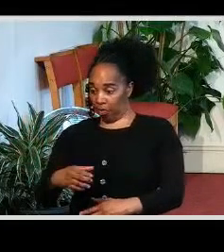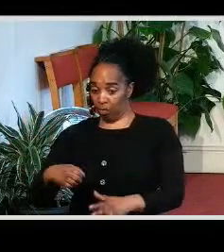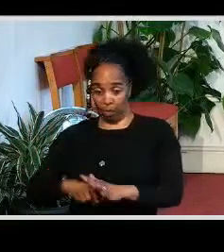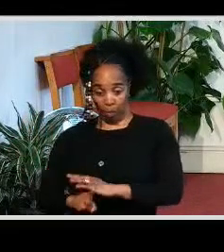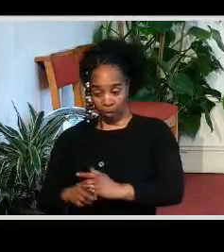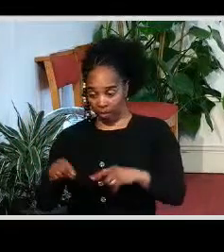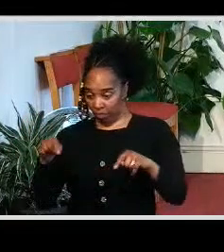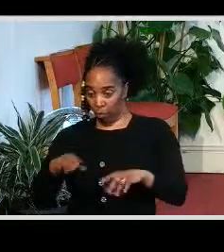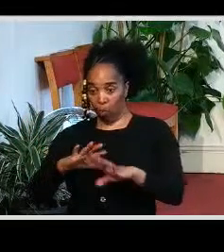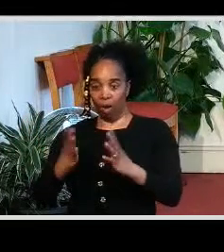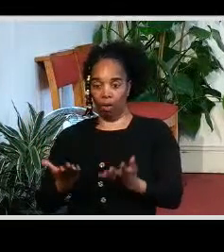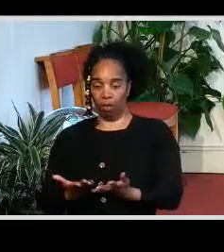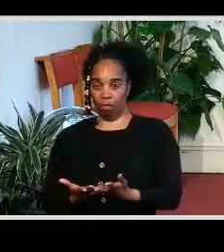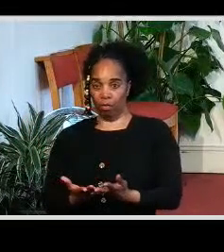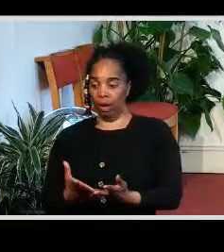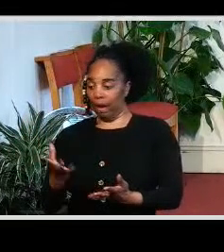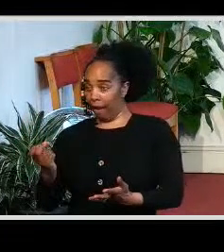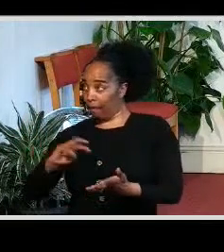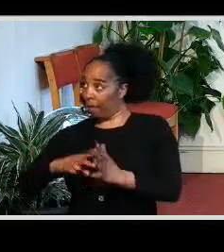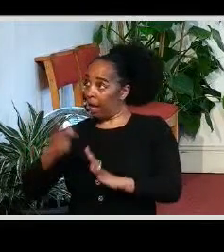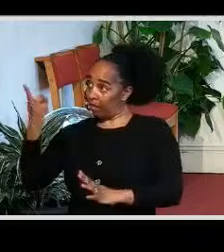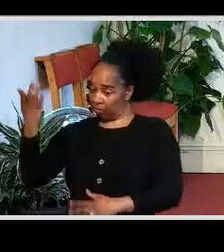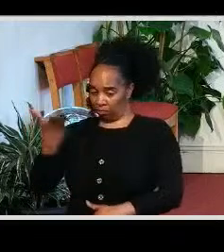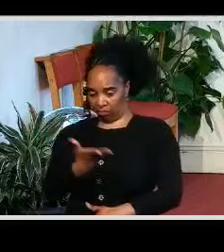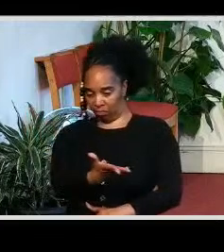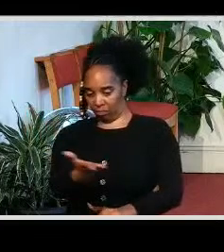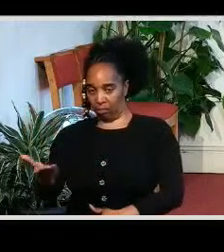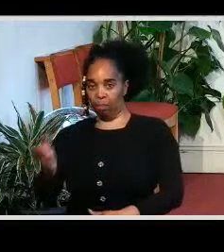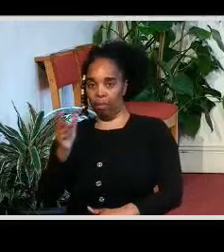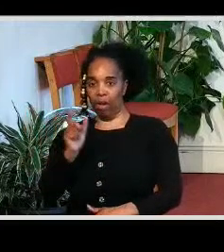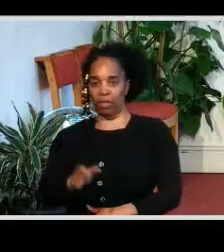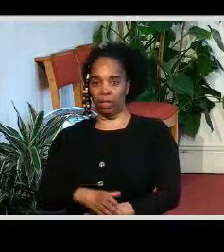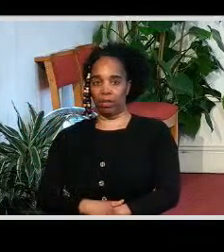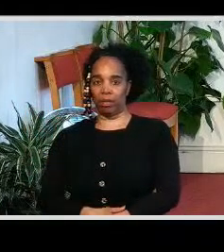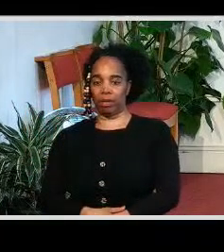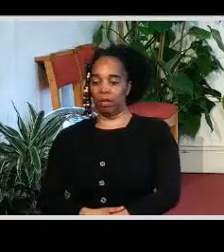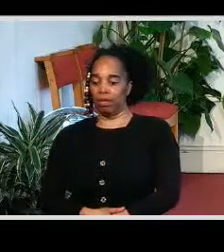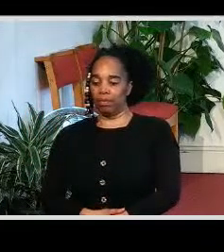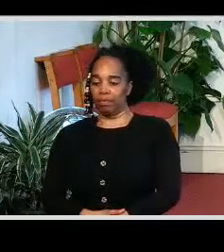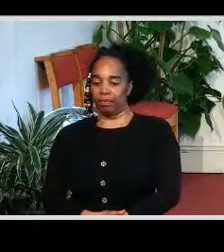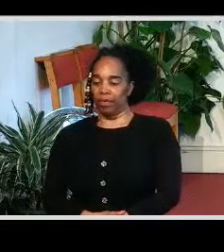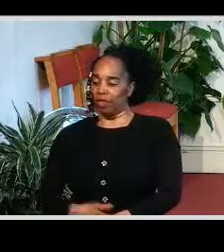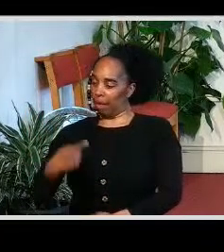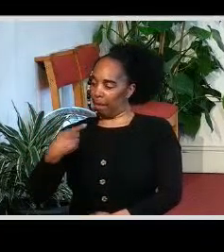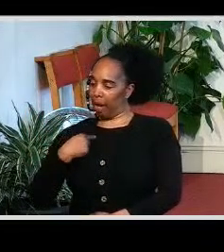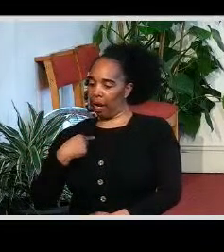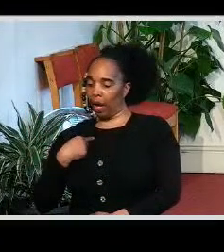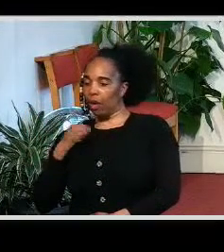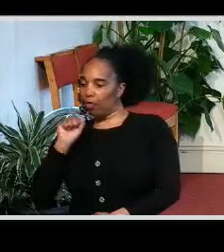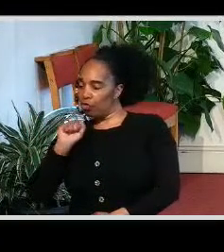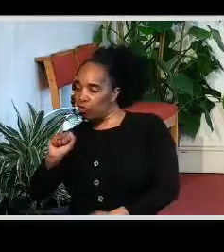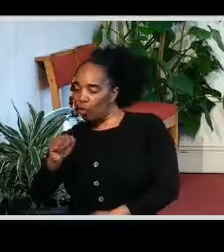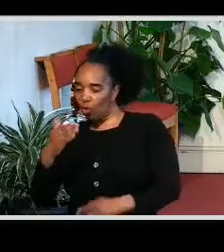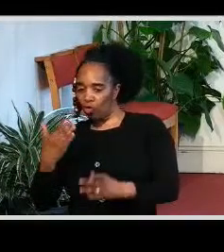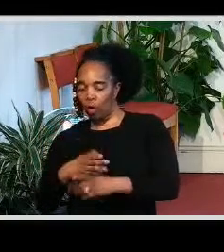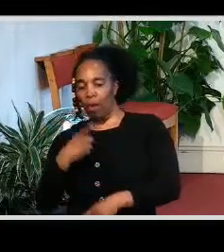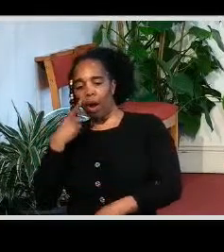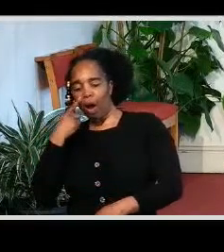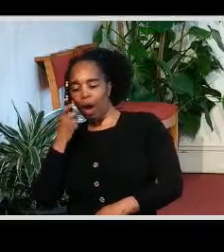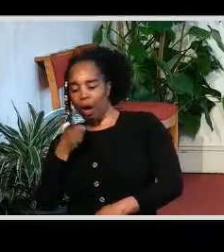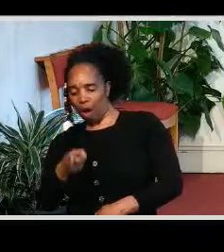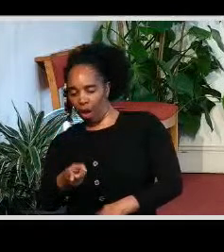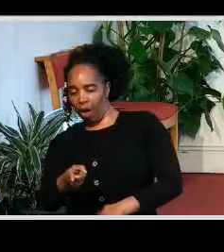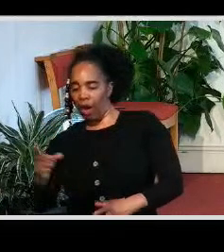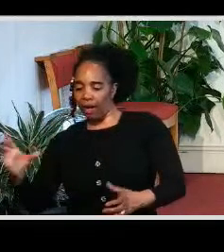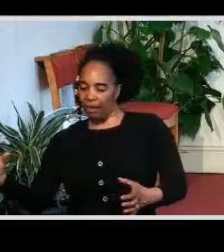world. God has a plan for that person. It's up to us to discover what that plan is and be part of